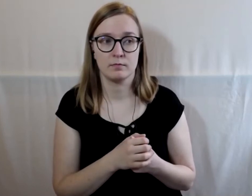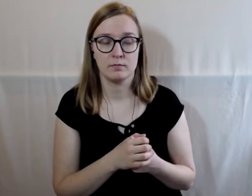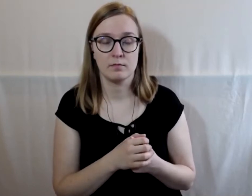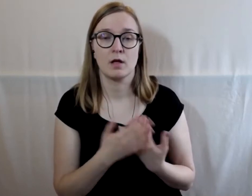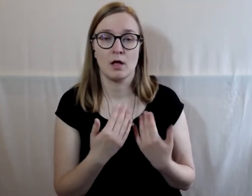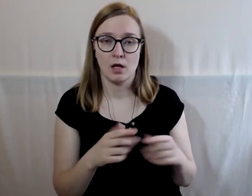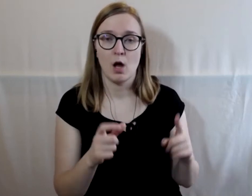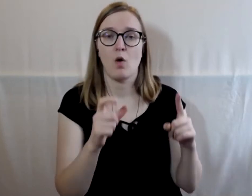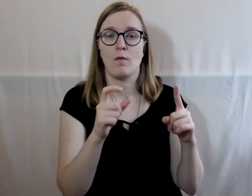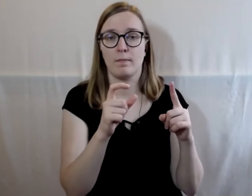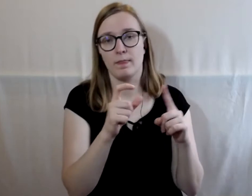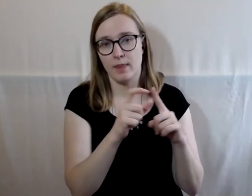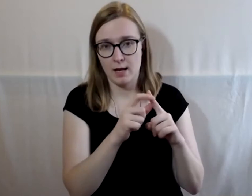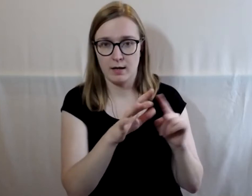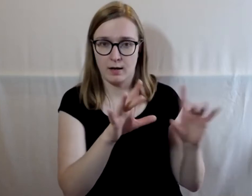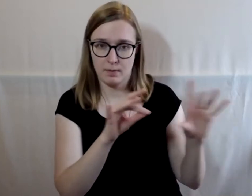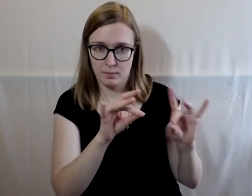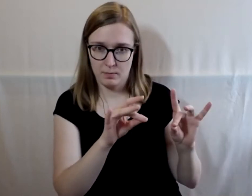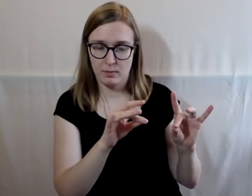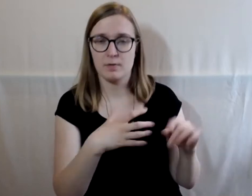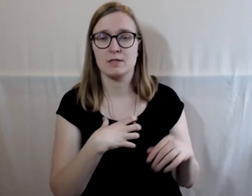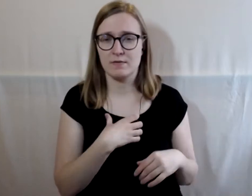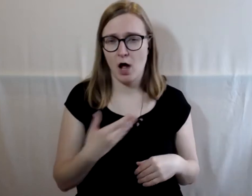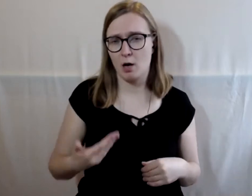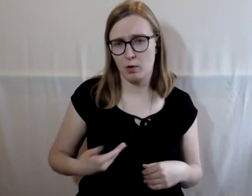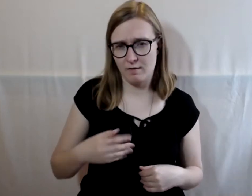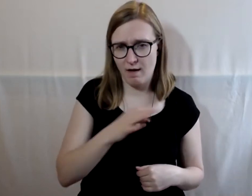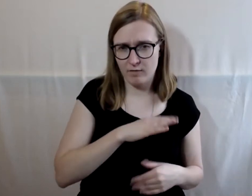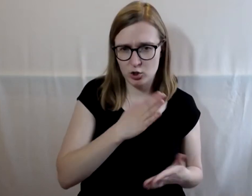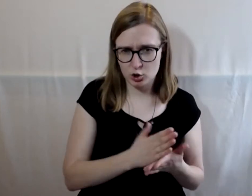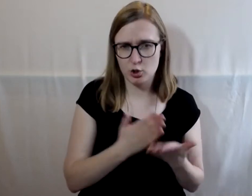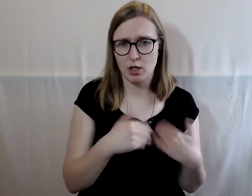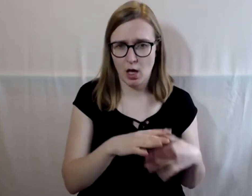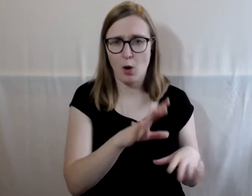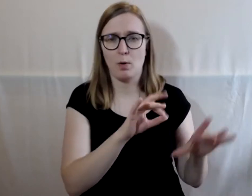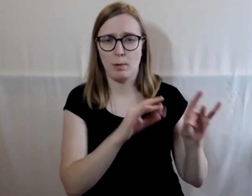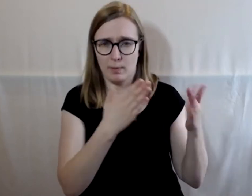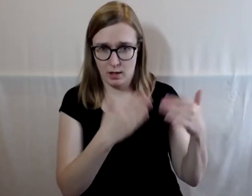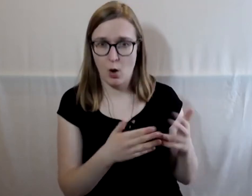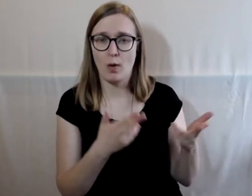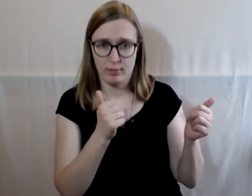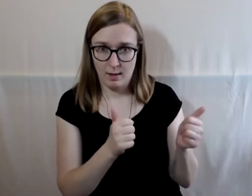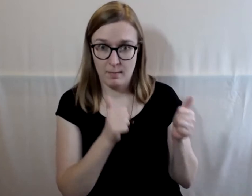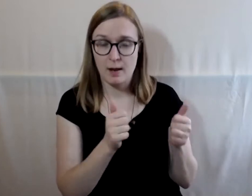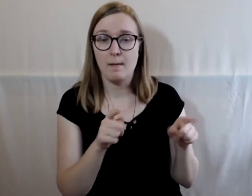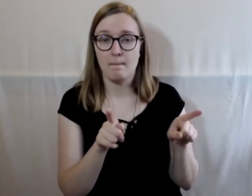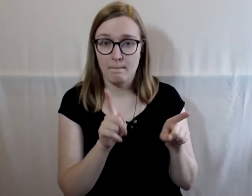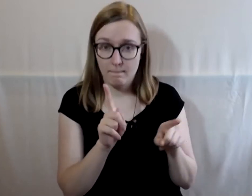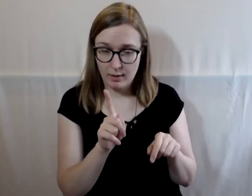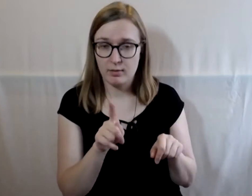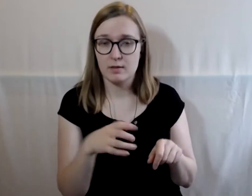subjects, it's very important, as you stressed, to have in mind principles.